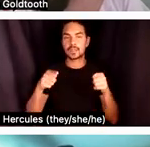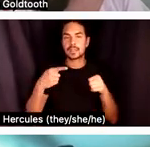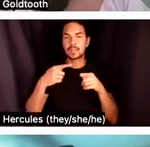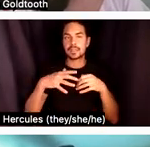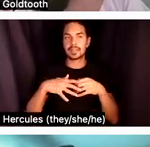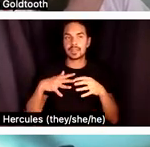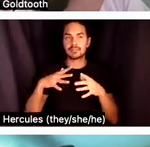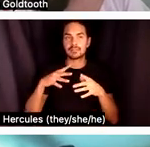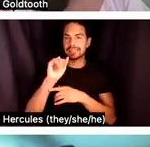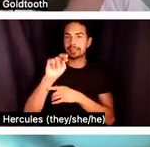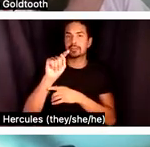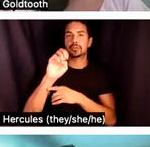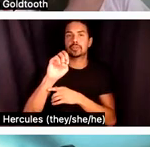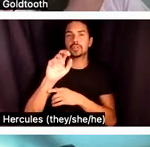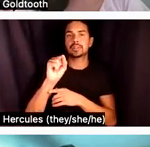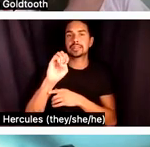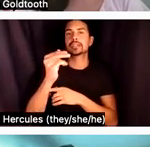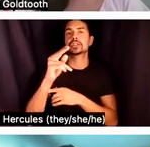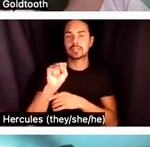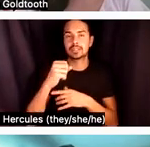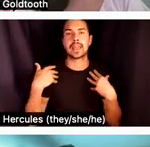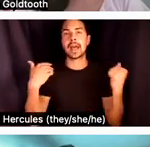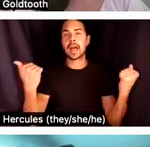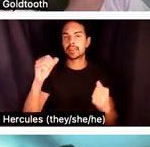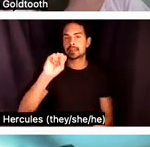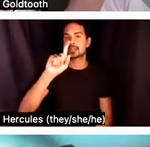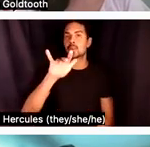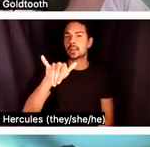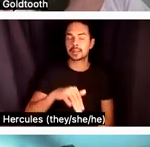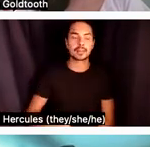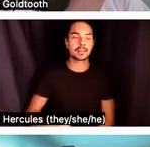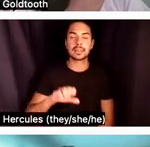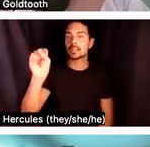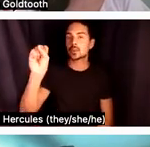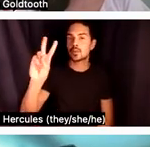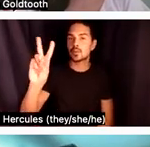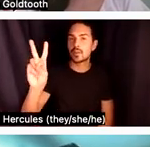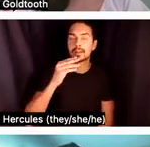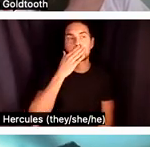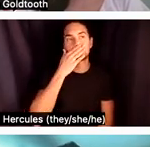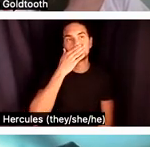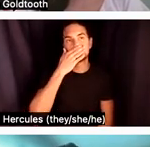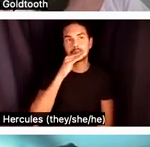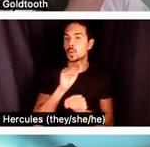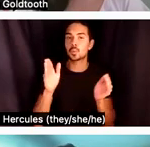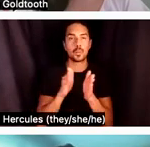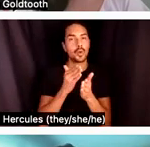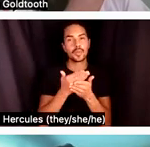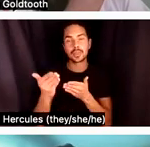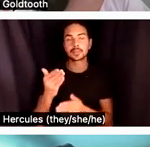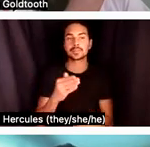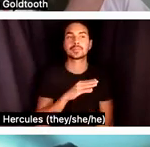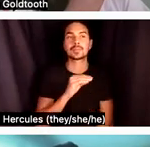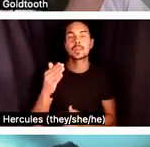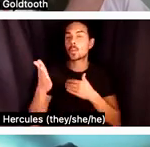of healthy sexuality and sexual violence is, it's no small thing. And